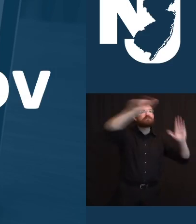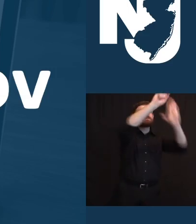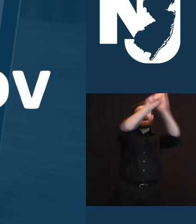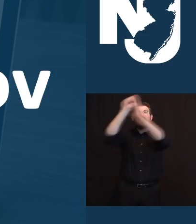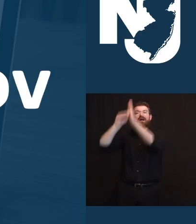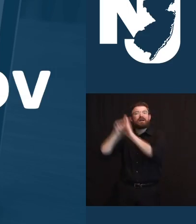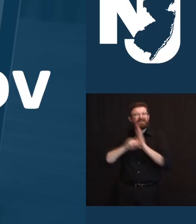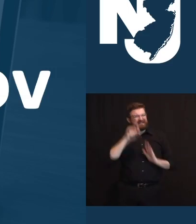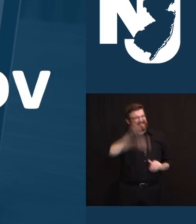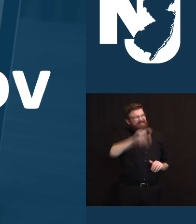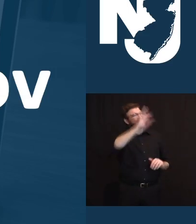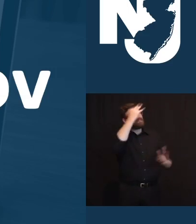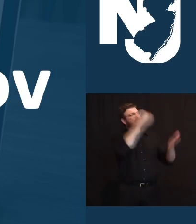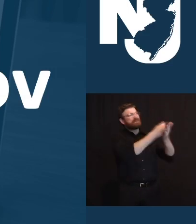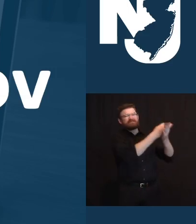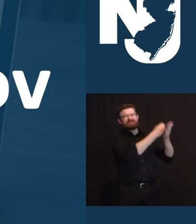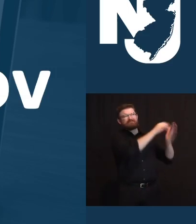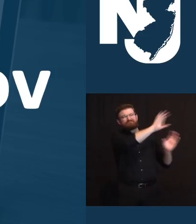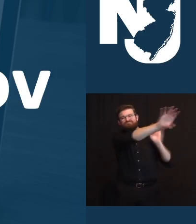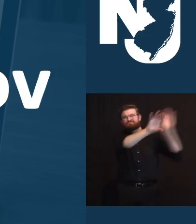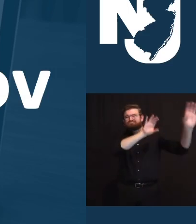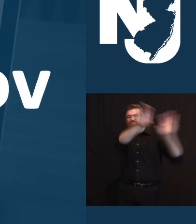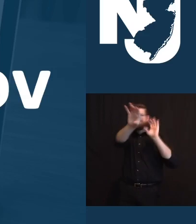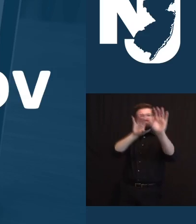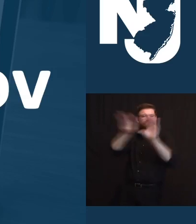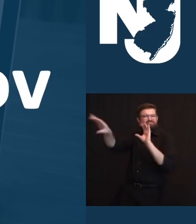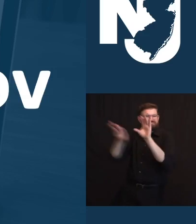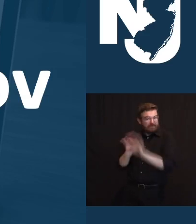of survival. Senator McConnell's